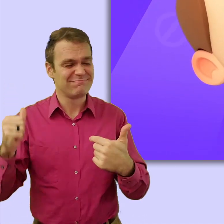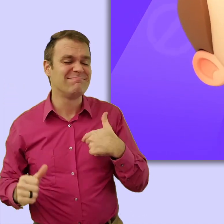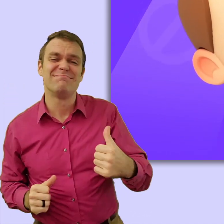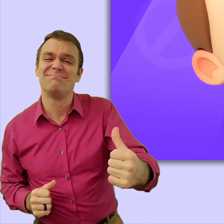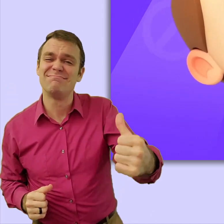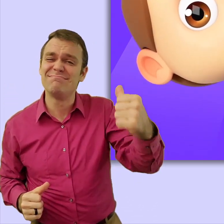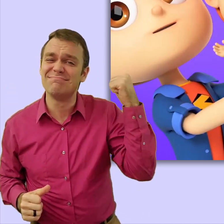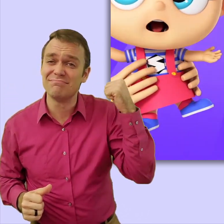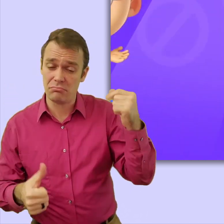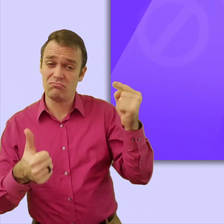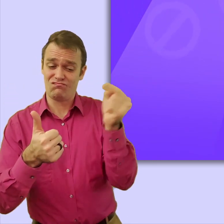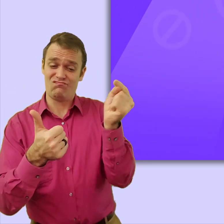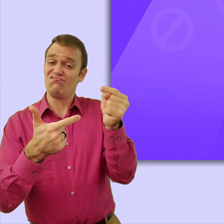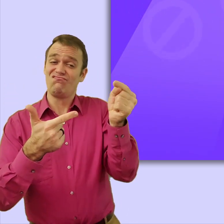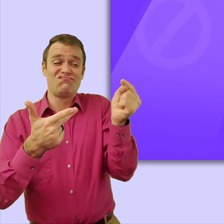I'm not gonna,